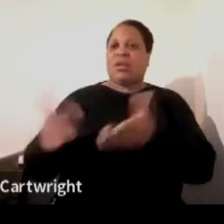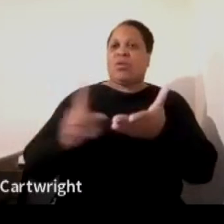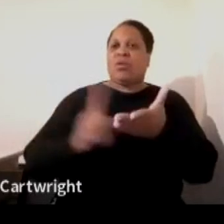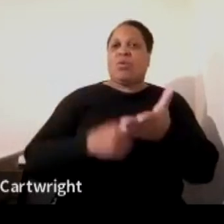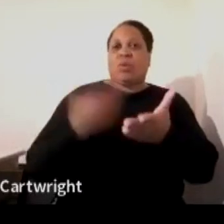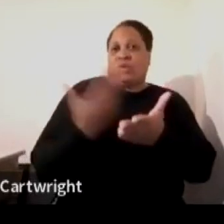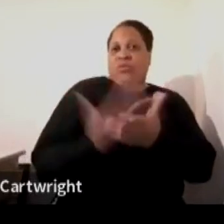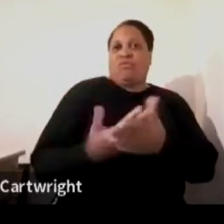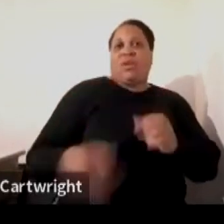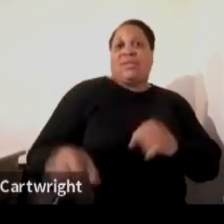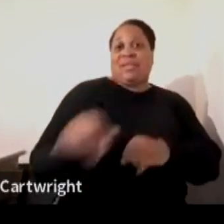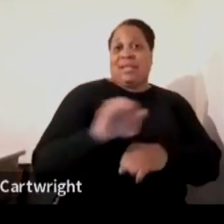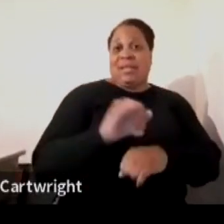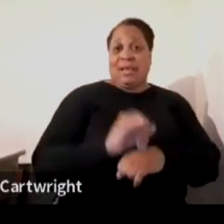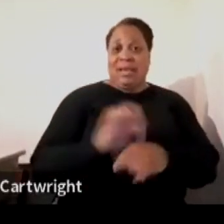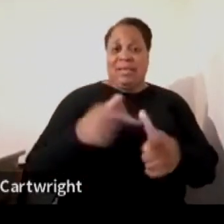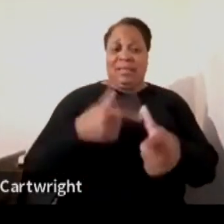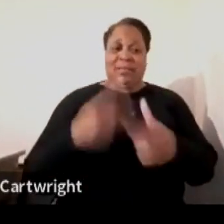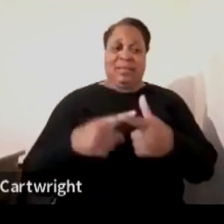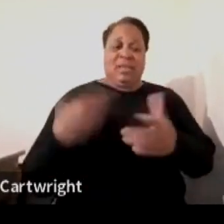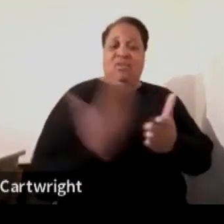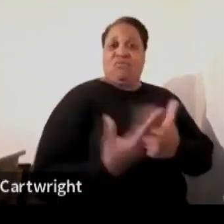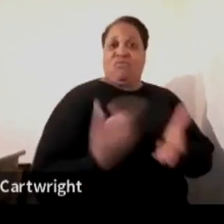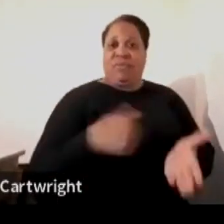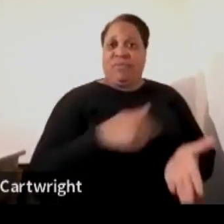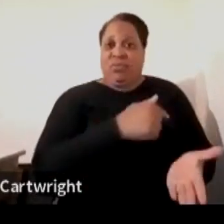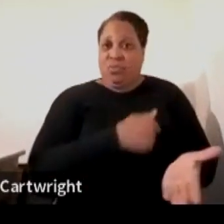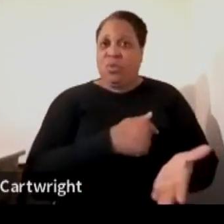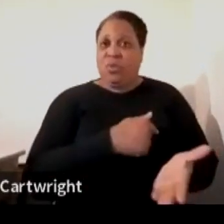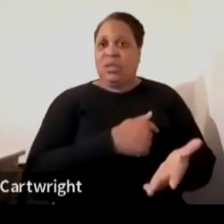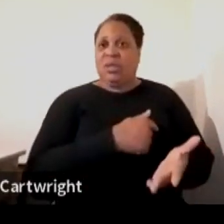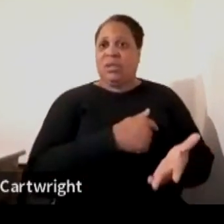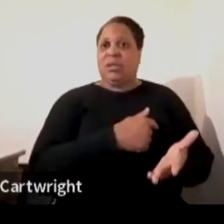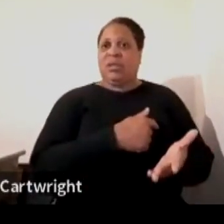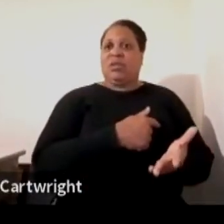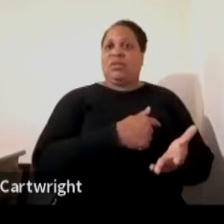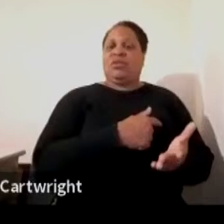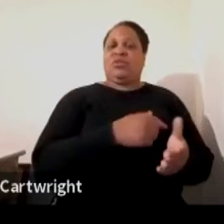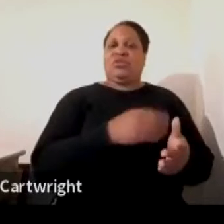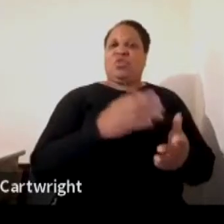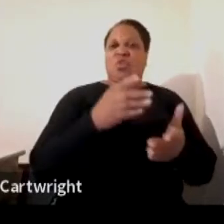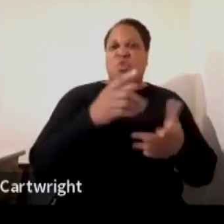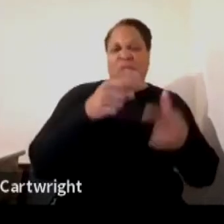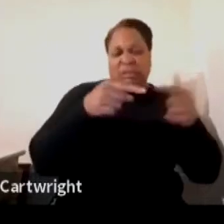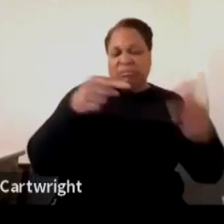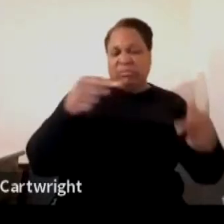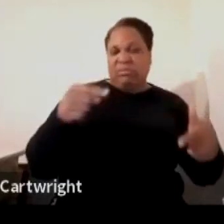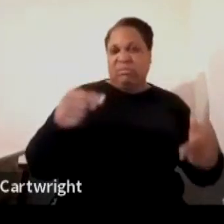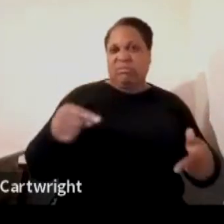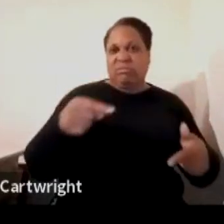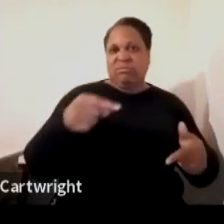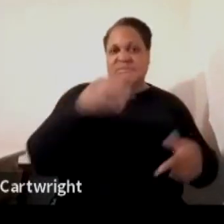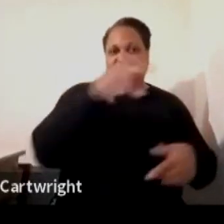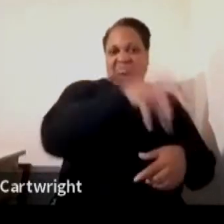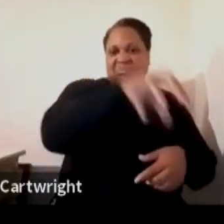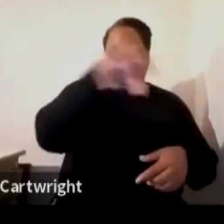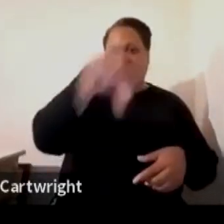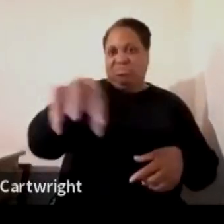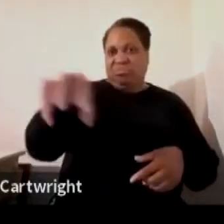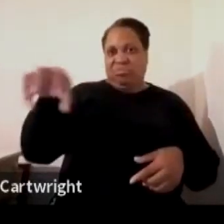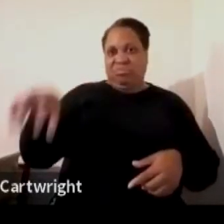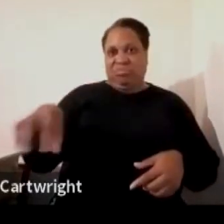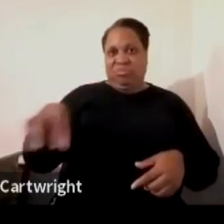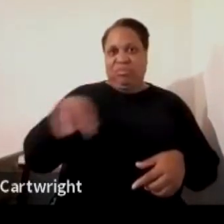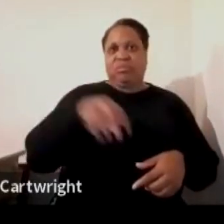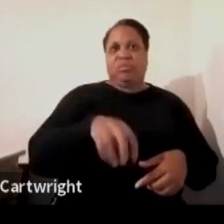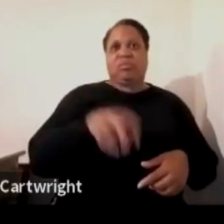them into arms. So there are quite a lot of moving parts to this, and it's difficult to give a